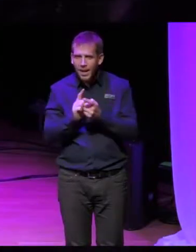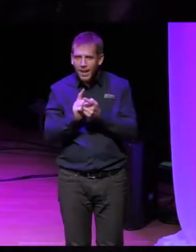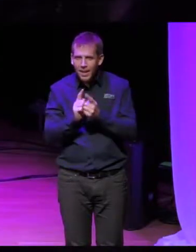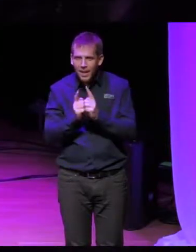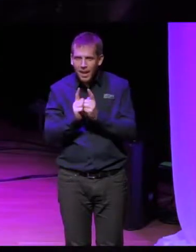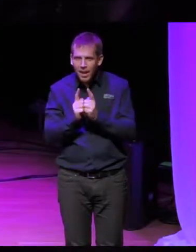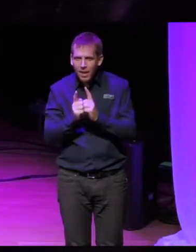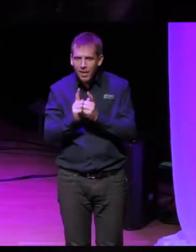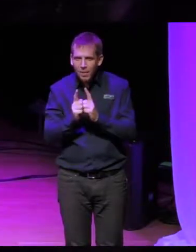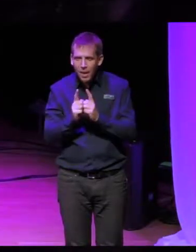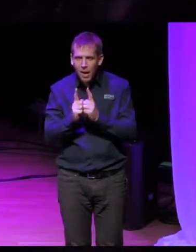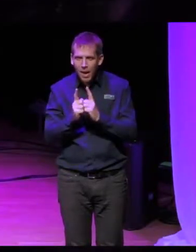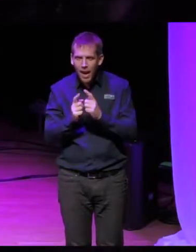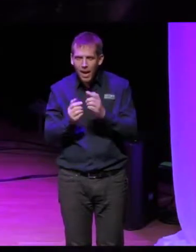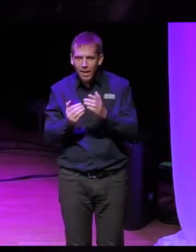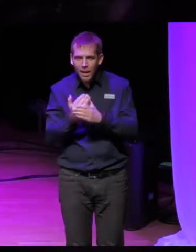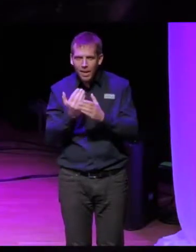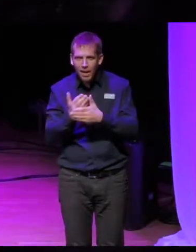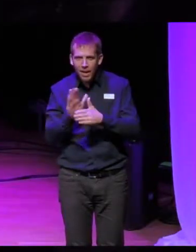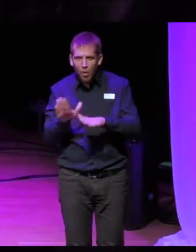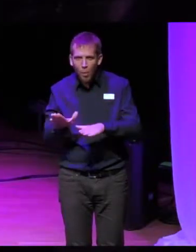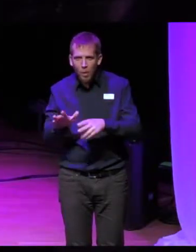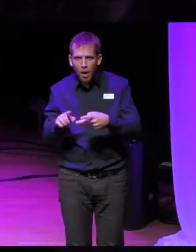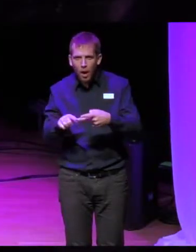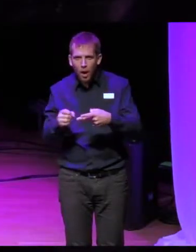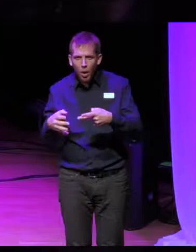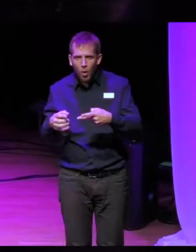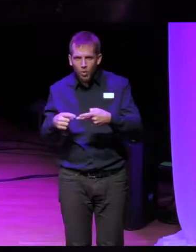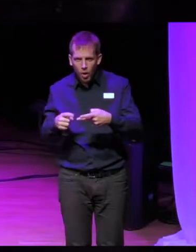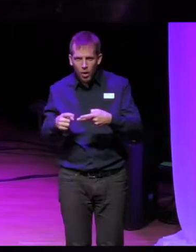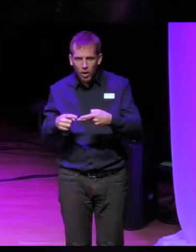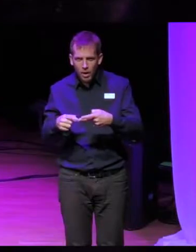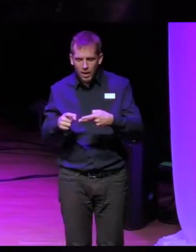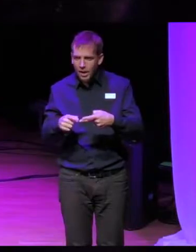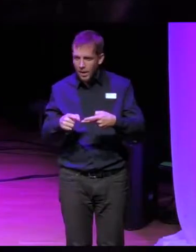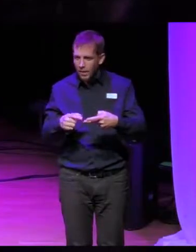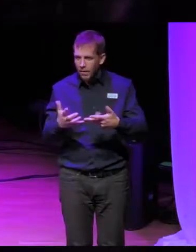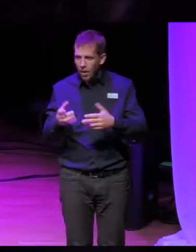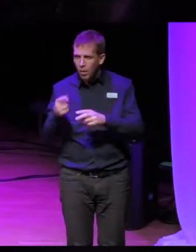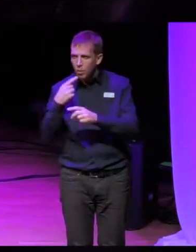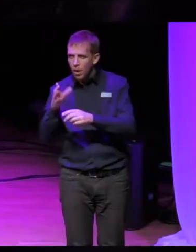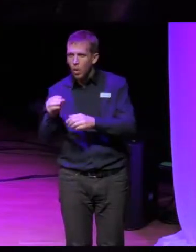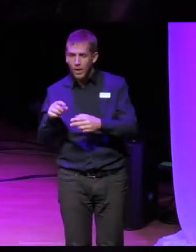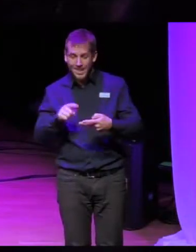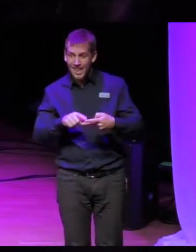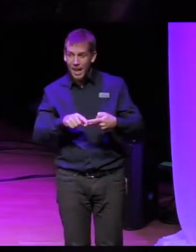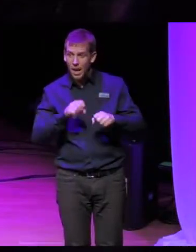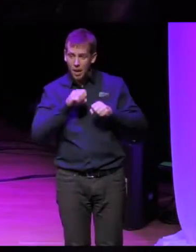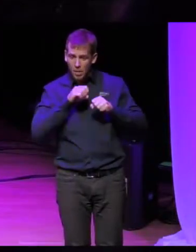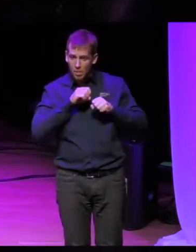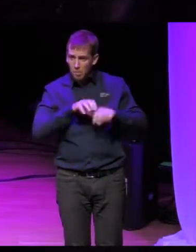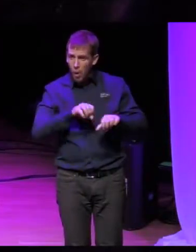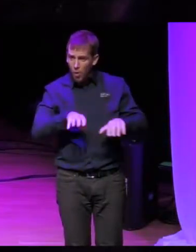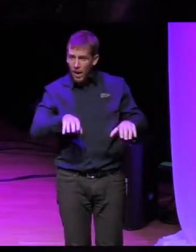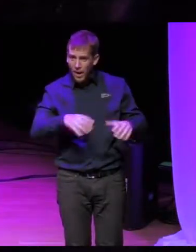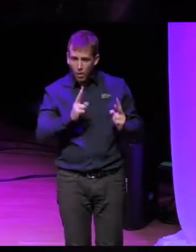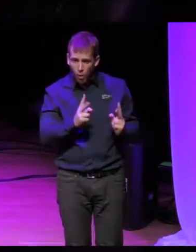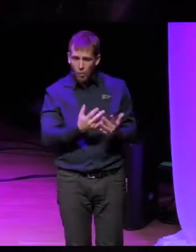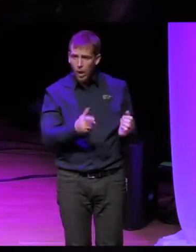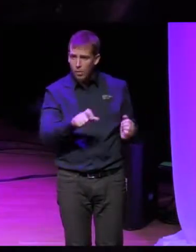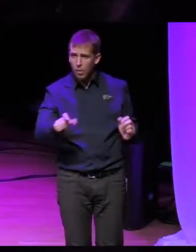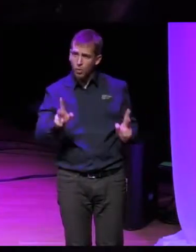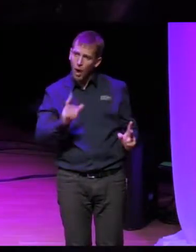injunction means that because of the equities, because the harm is so great on the side of the people whose rights are